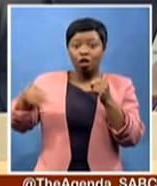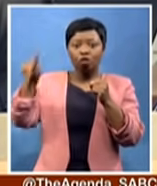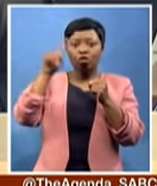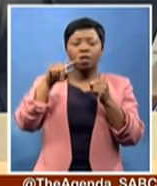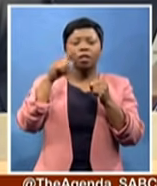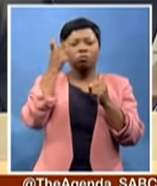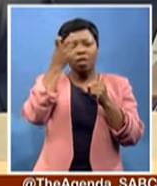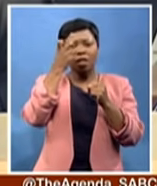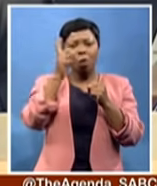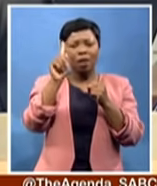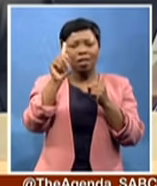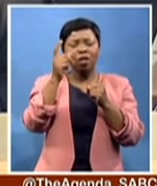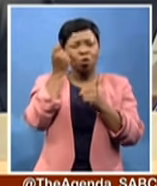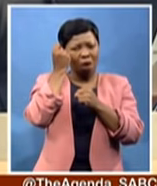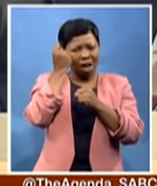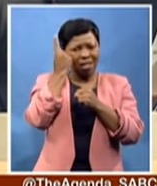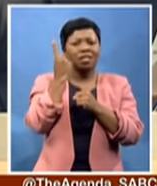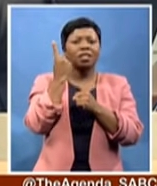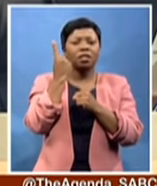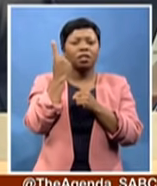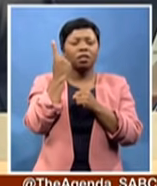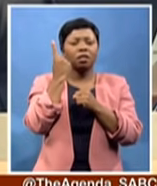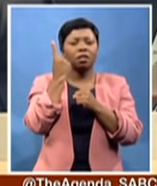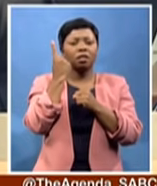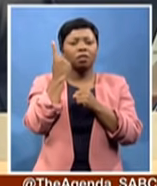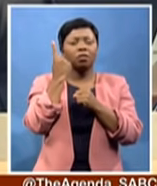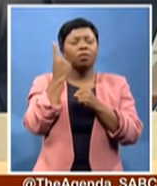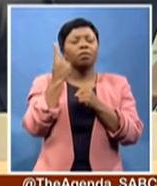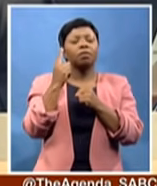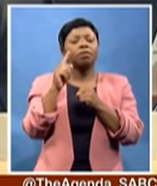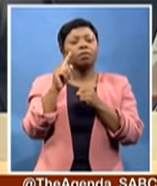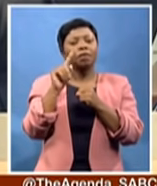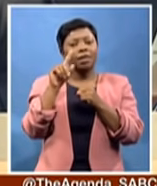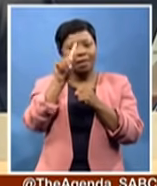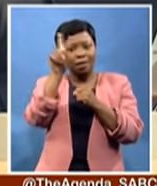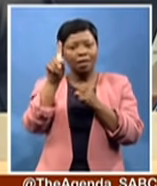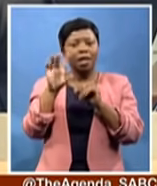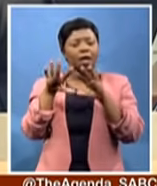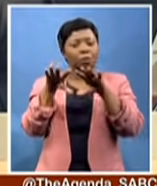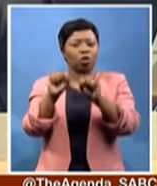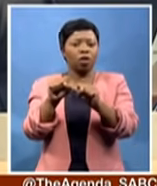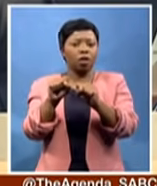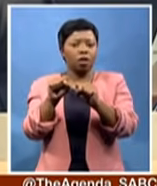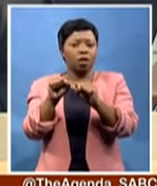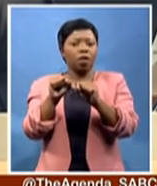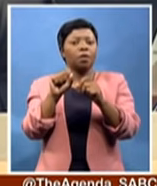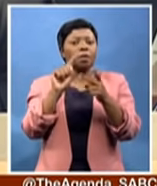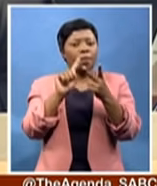state capture, to confront it, to hold those responsible to